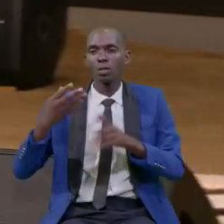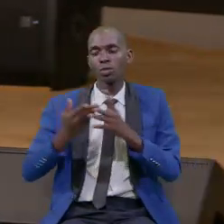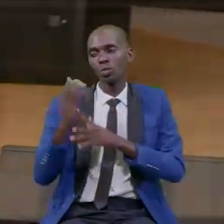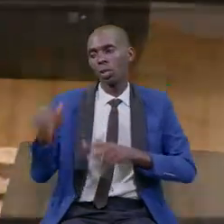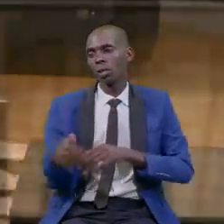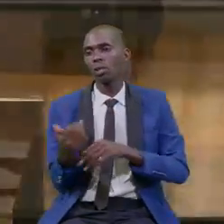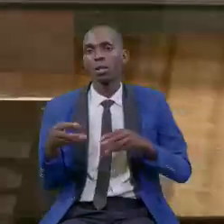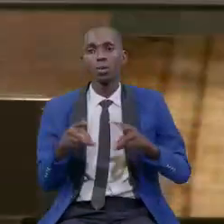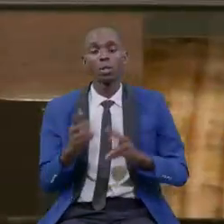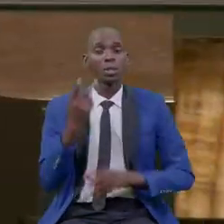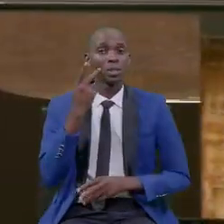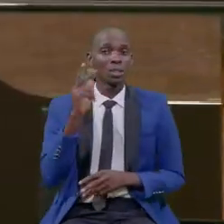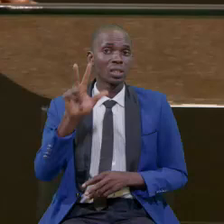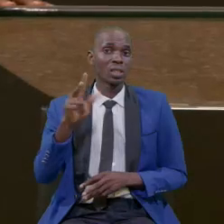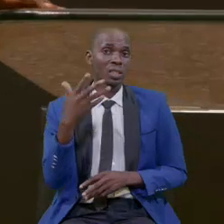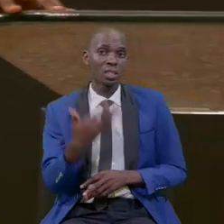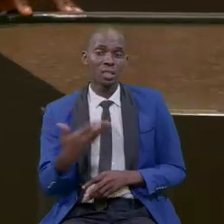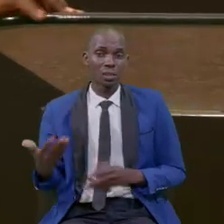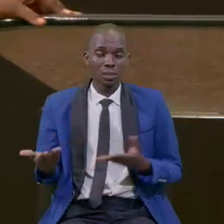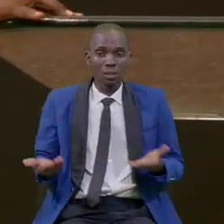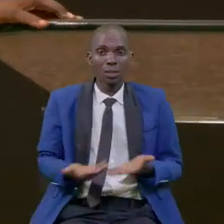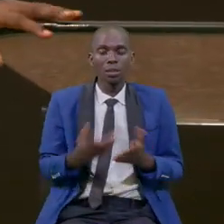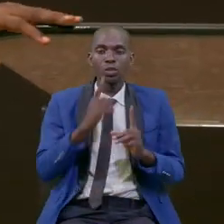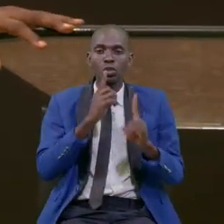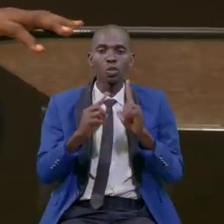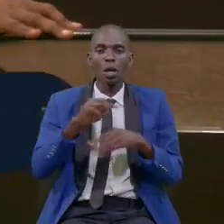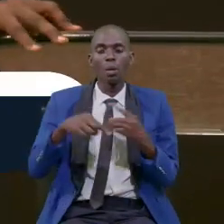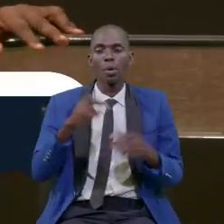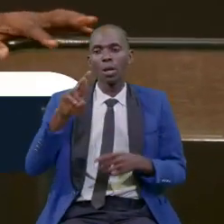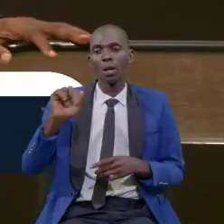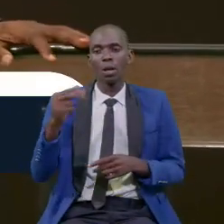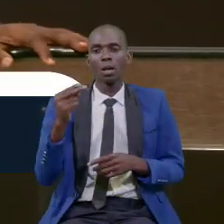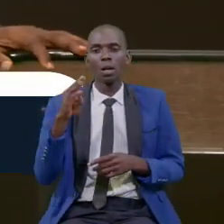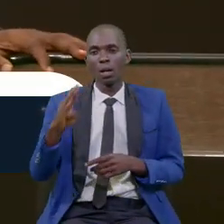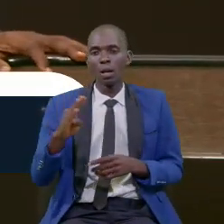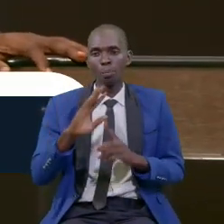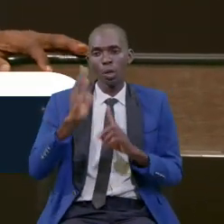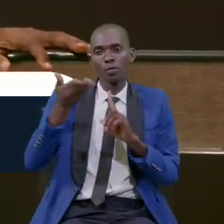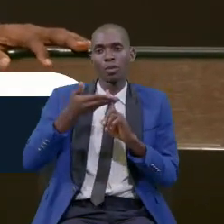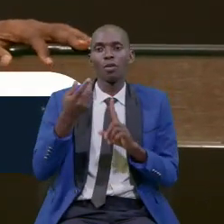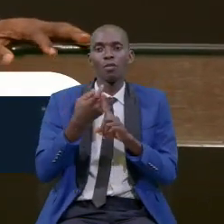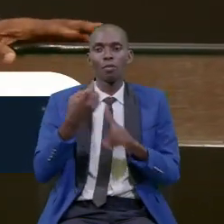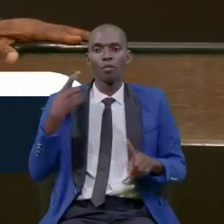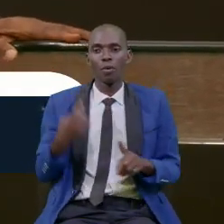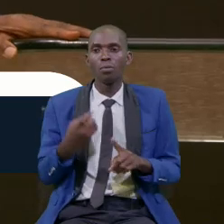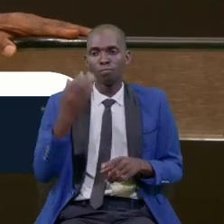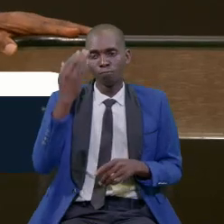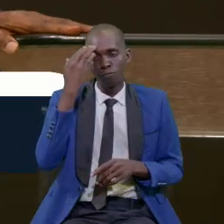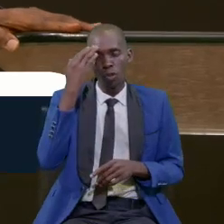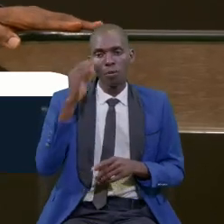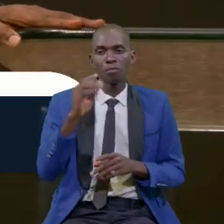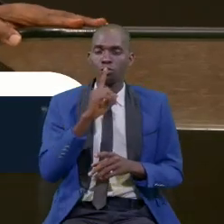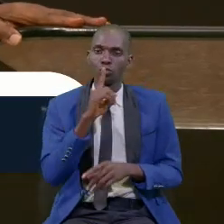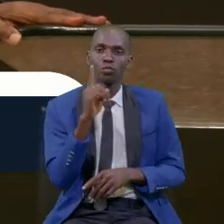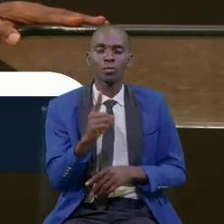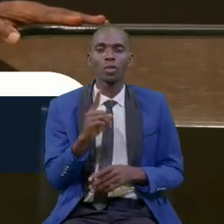three things here. Number one, talking about Rahab, Rahab's conviction from perceived facts.